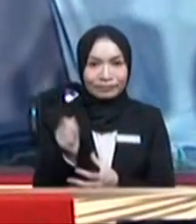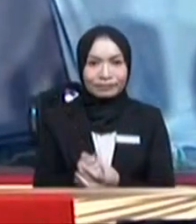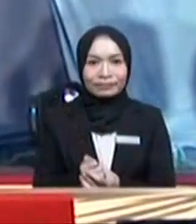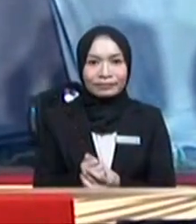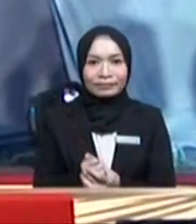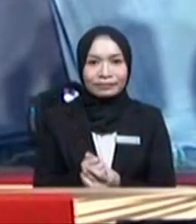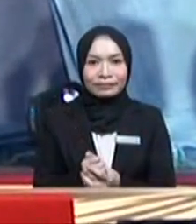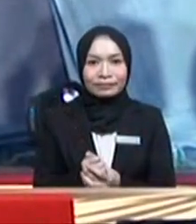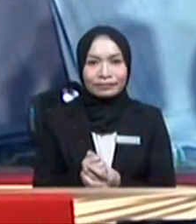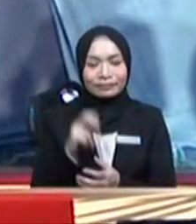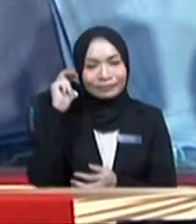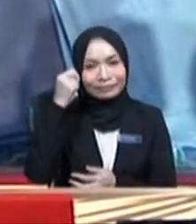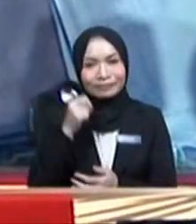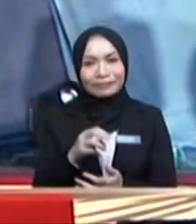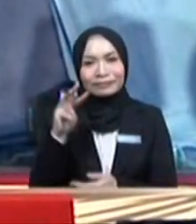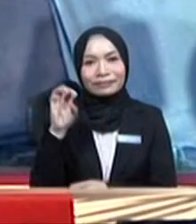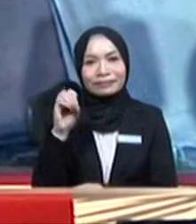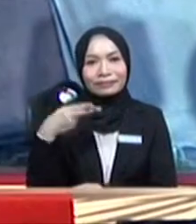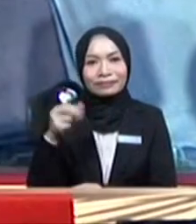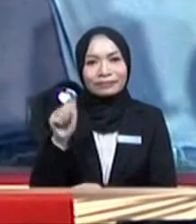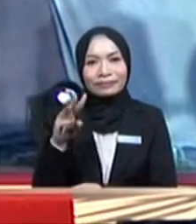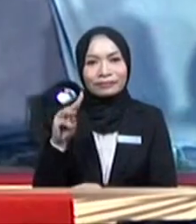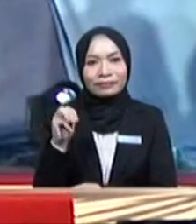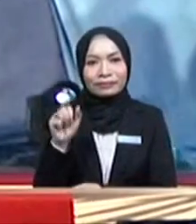Encik Muhammad Shaharuddin bin Setapa.